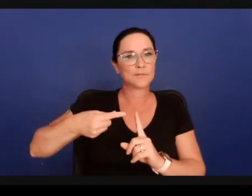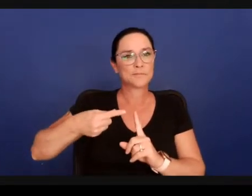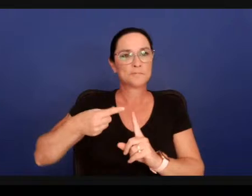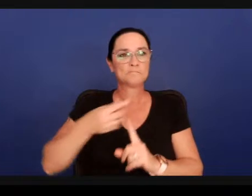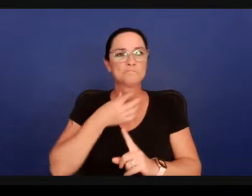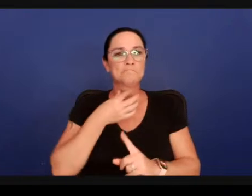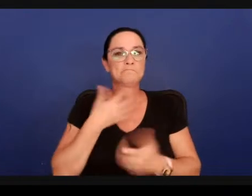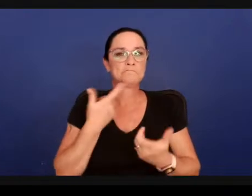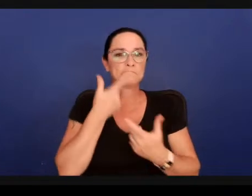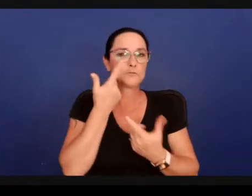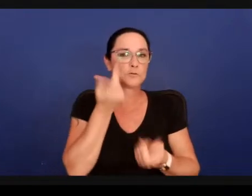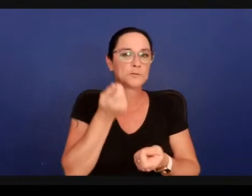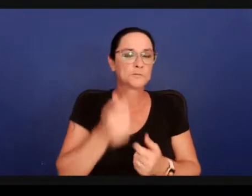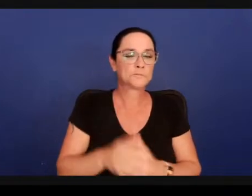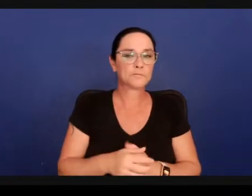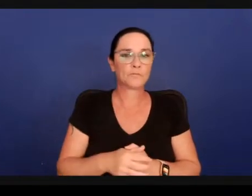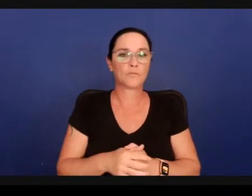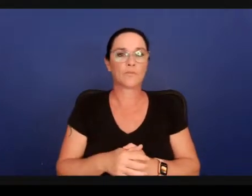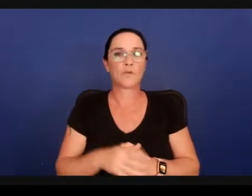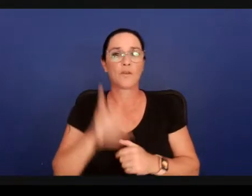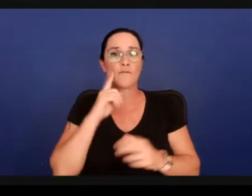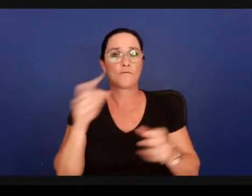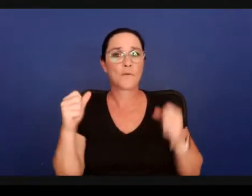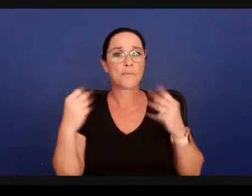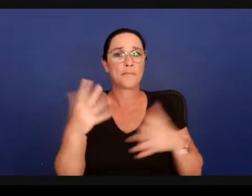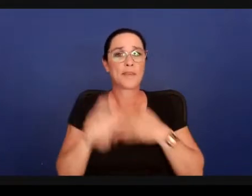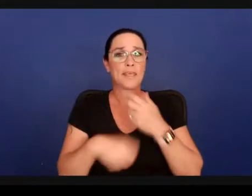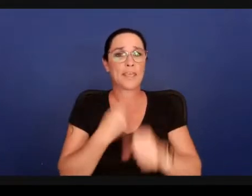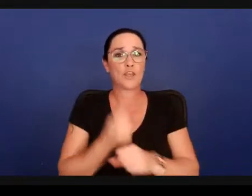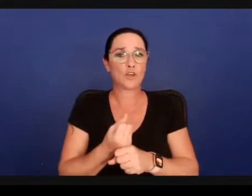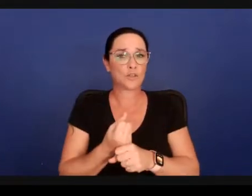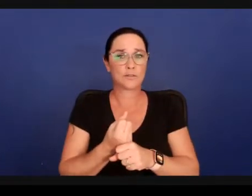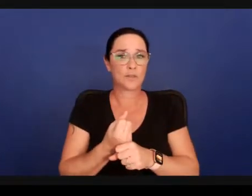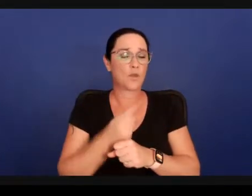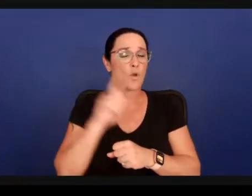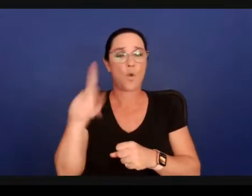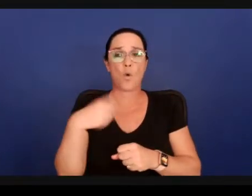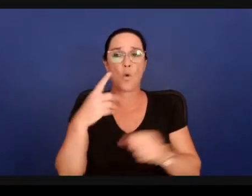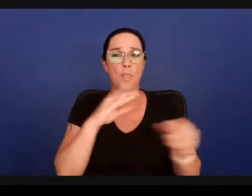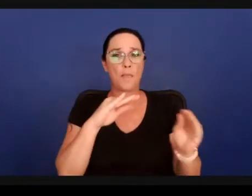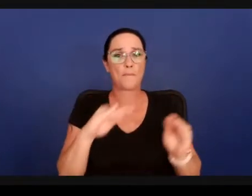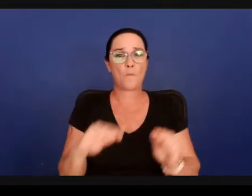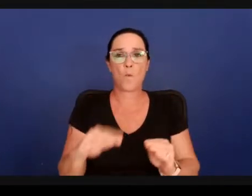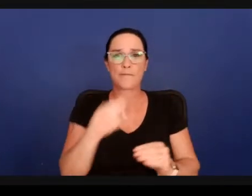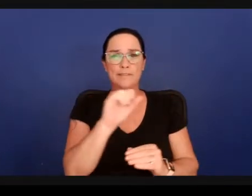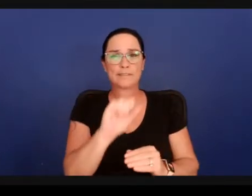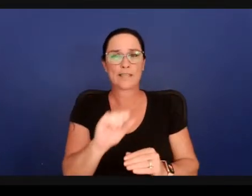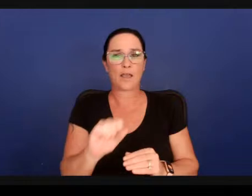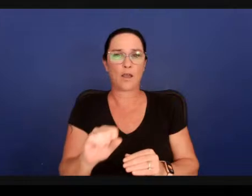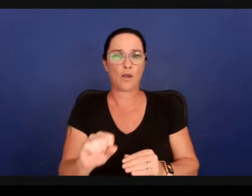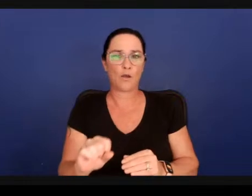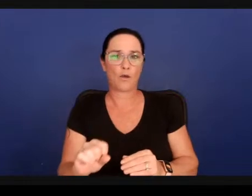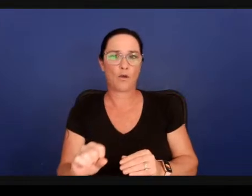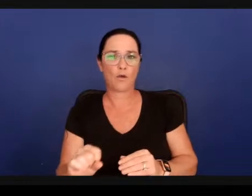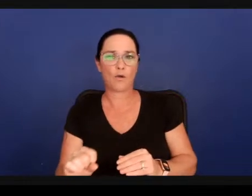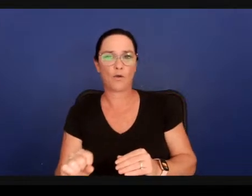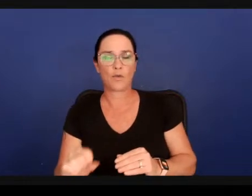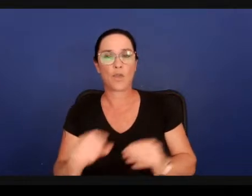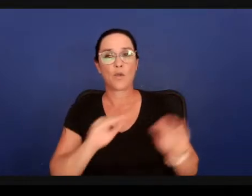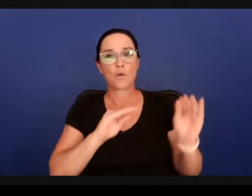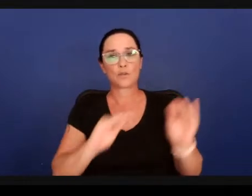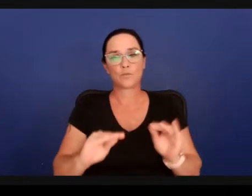where you see for years and years and years, Kalapana Trail is moving to the south as magma is flowing through the rift zone to Pu'o'o, erupting out of